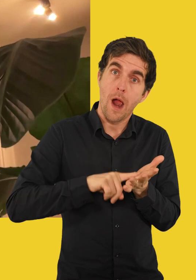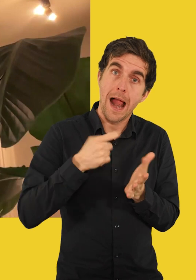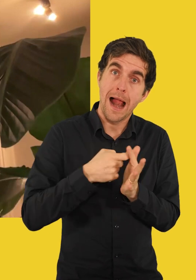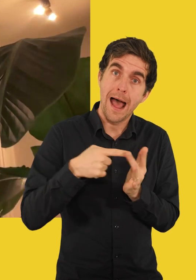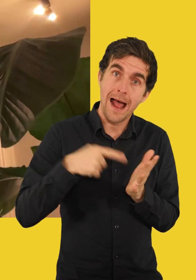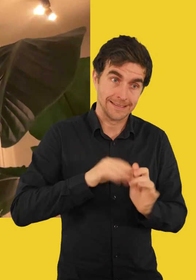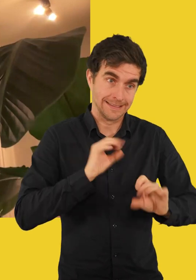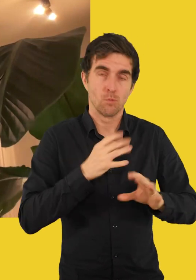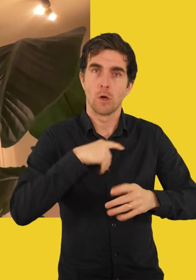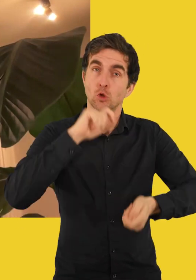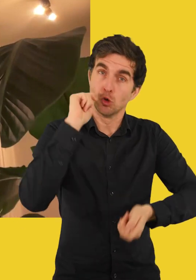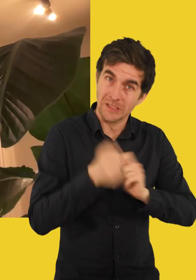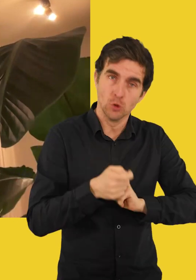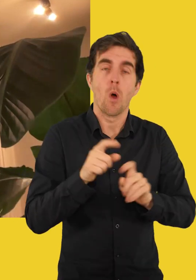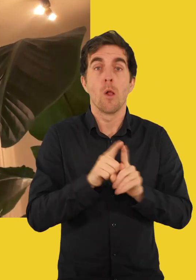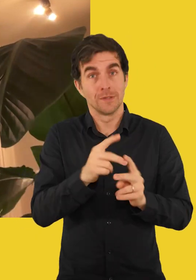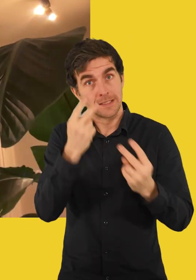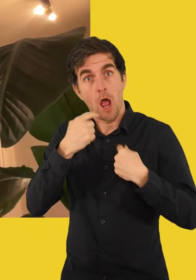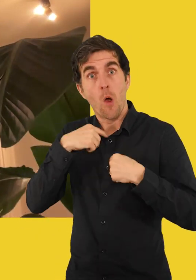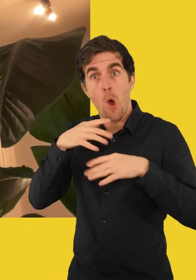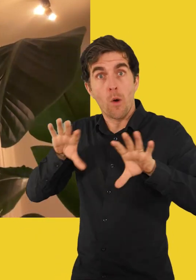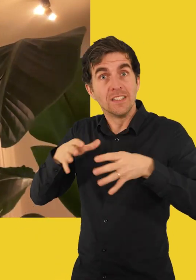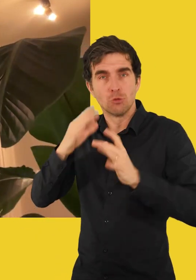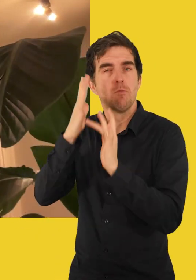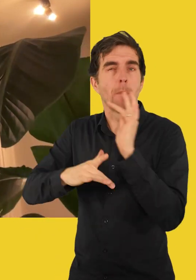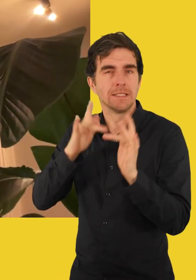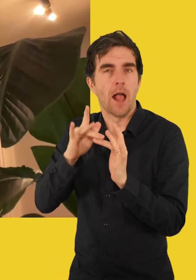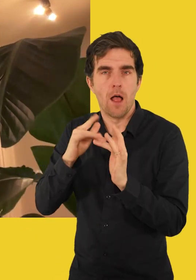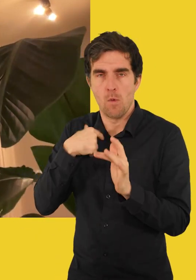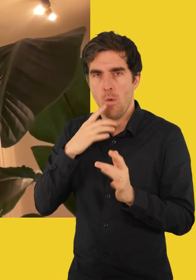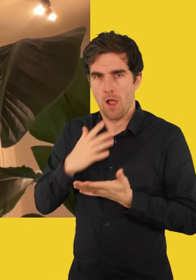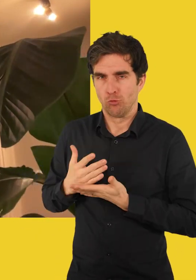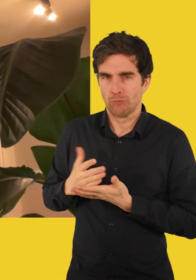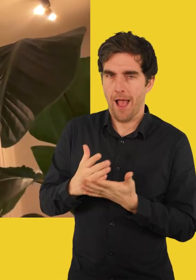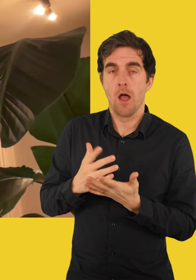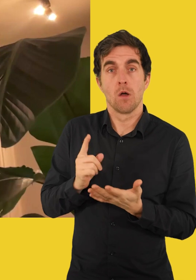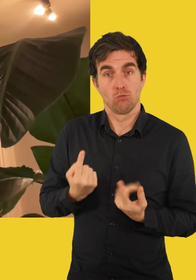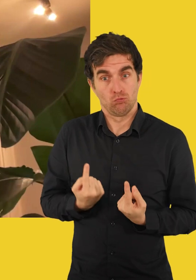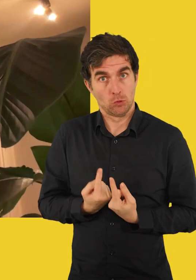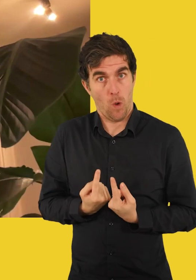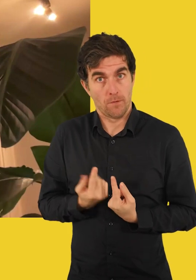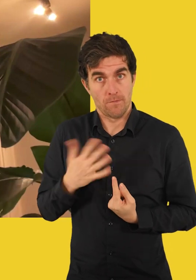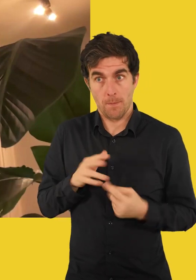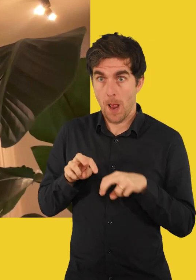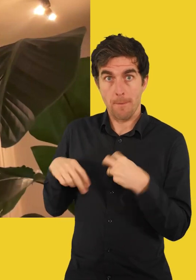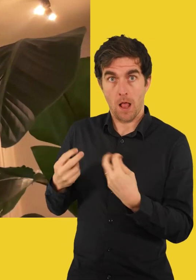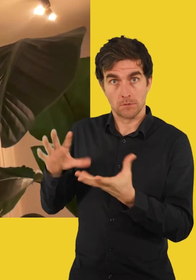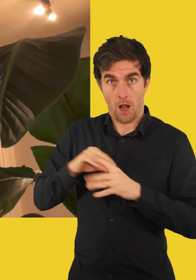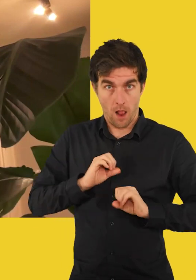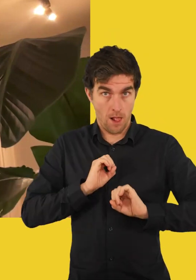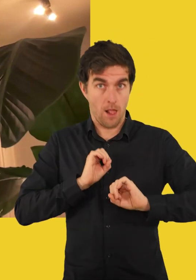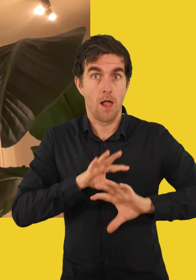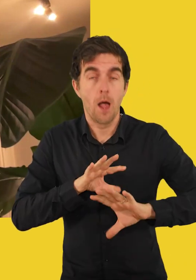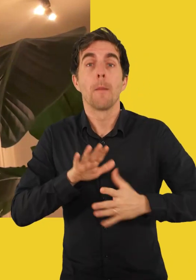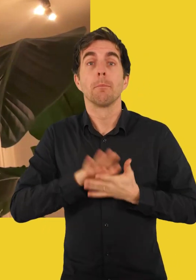change, which you can find on our organization's website, but we'll also share that as a resource from this panel. And the other thing